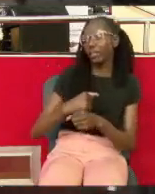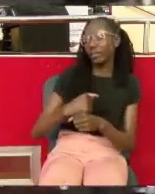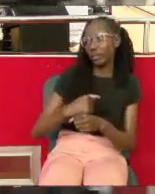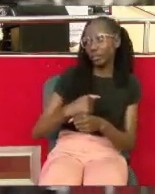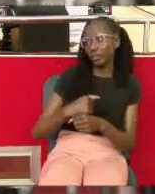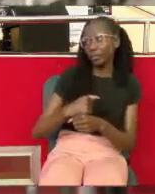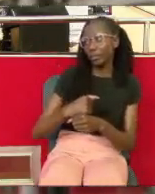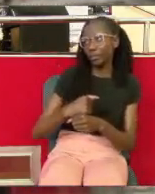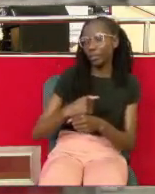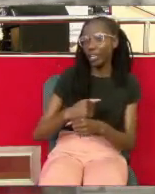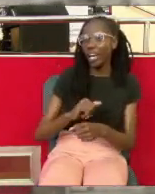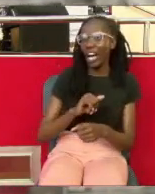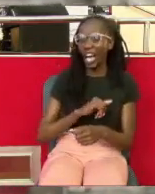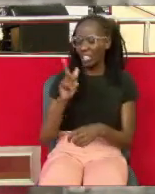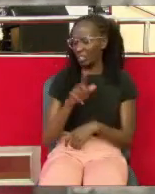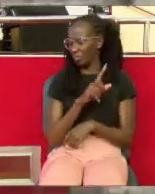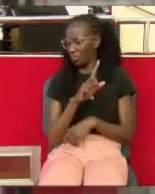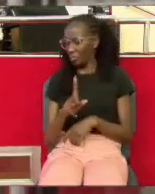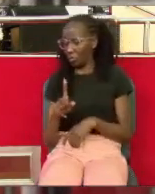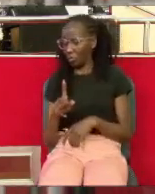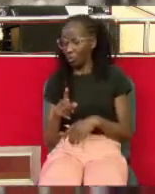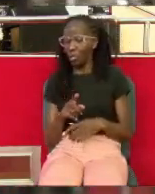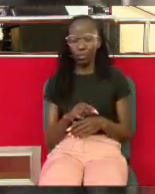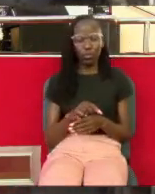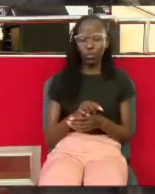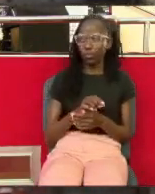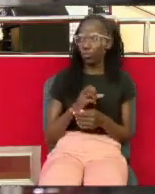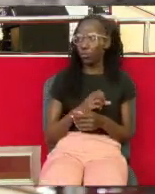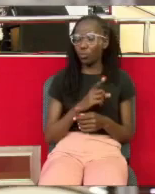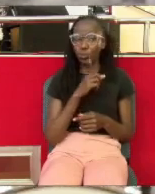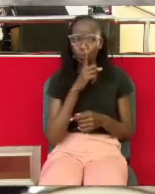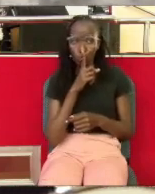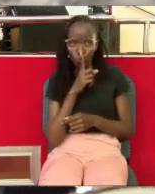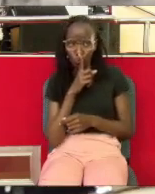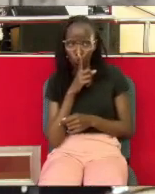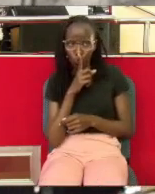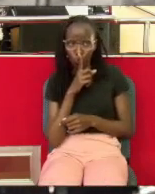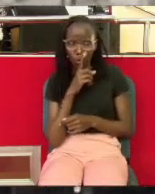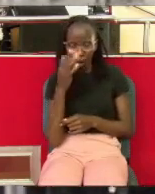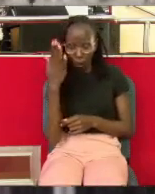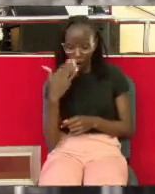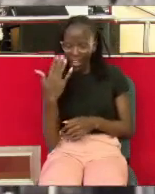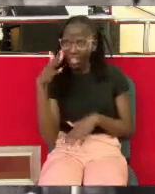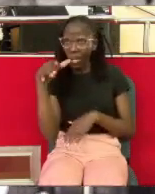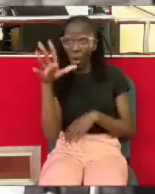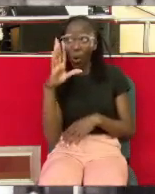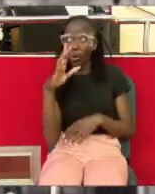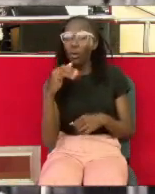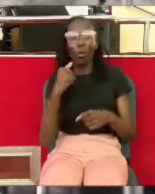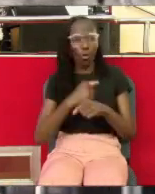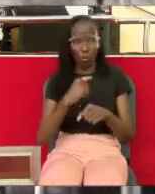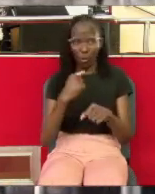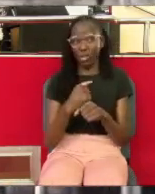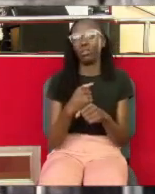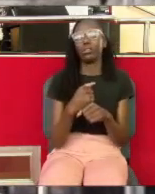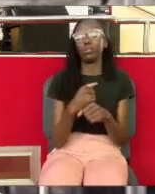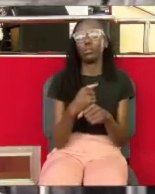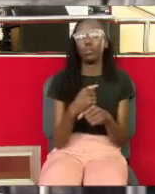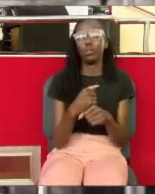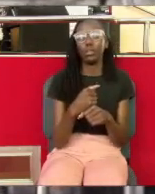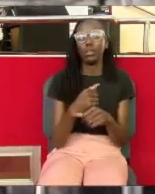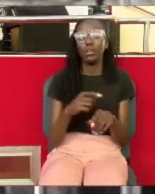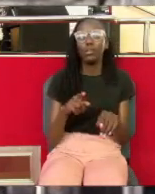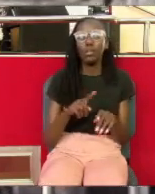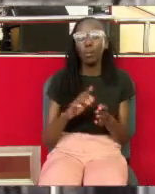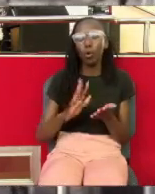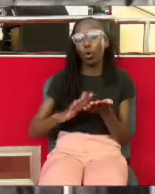life. I refuse to be made silent because God is at work in me to glorify